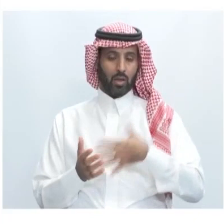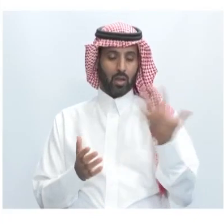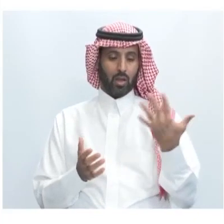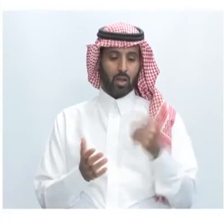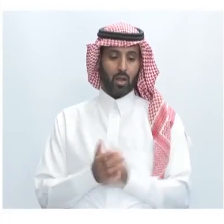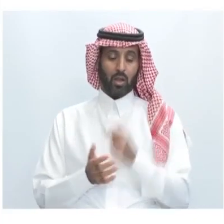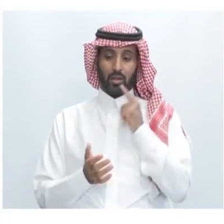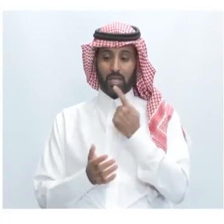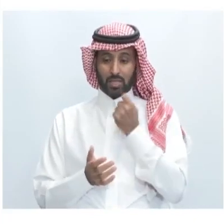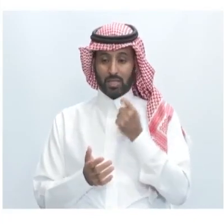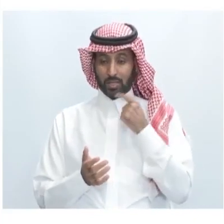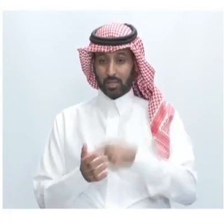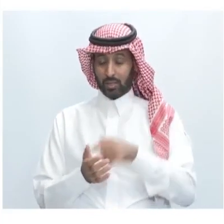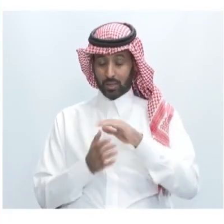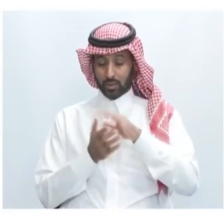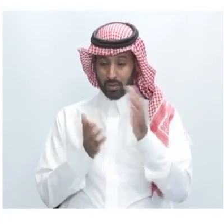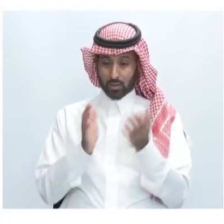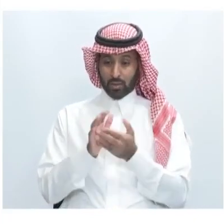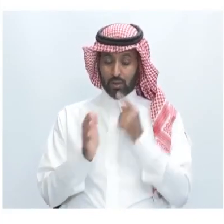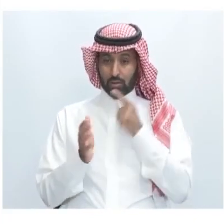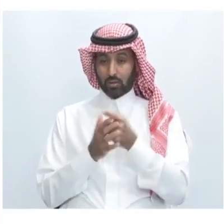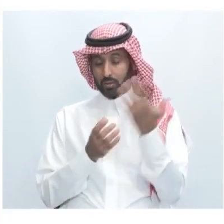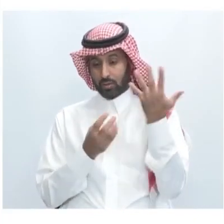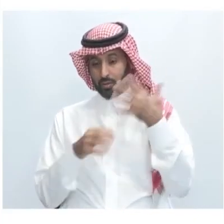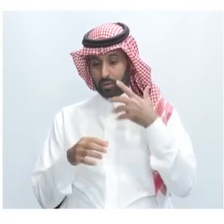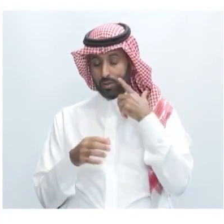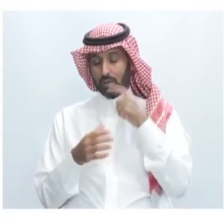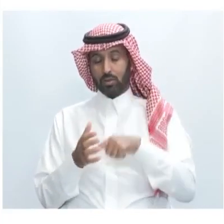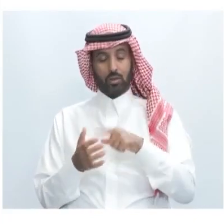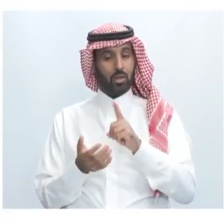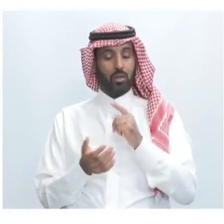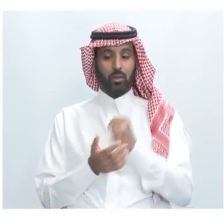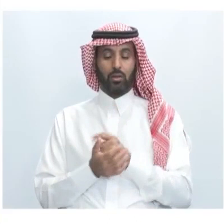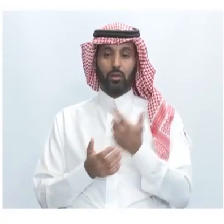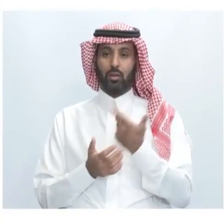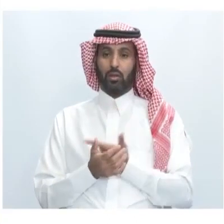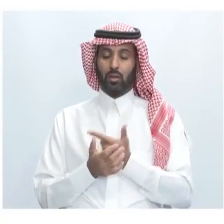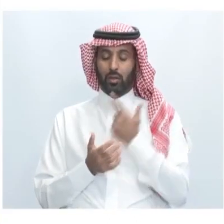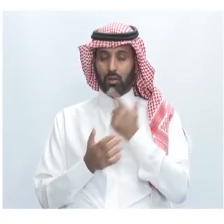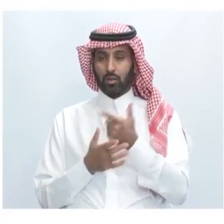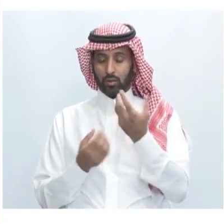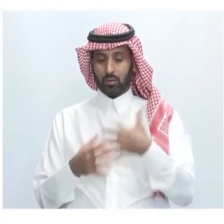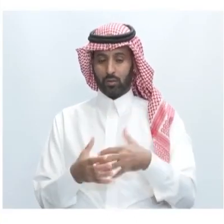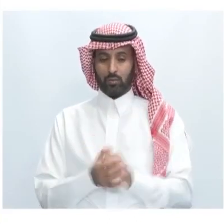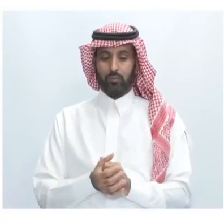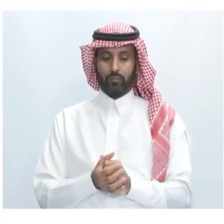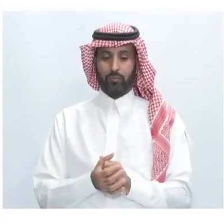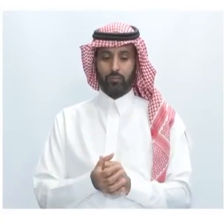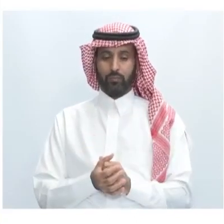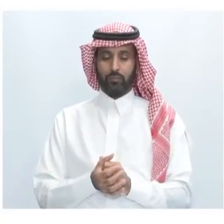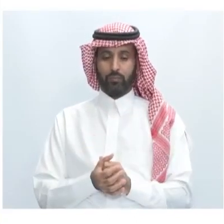five. This year, Earth Day falls on a Tuesday. This year, Earth Day falls on a